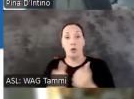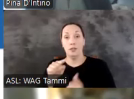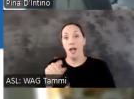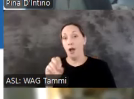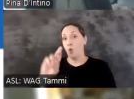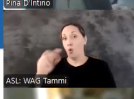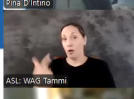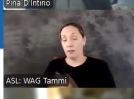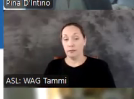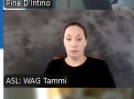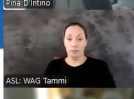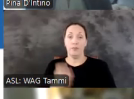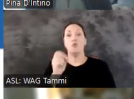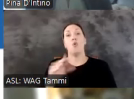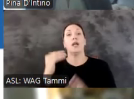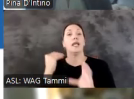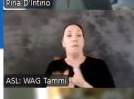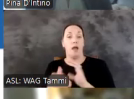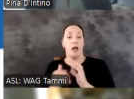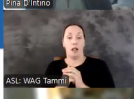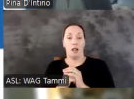accessibilityassociation.org or email